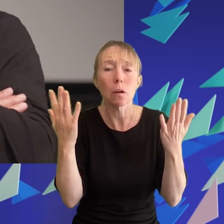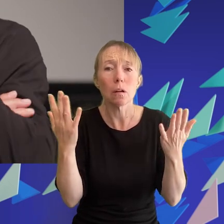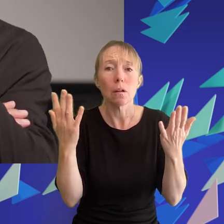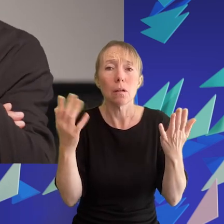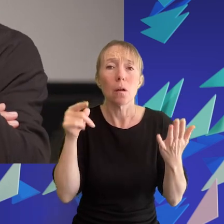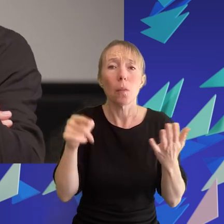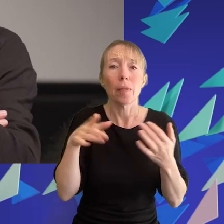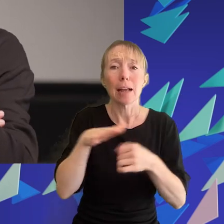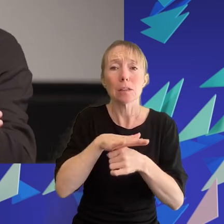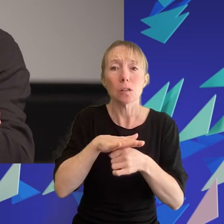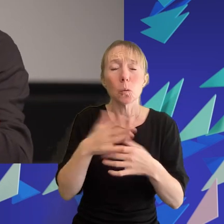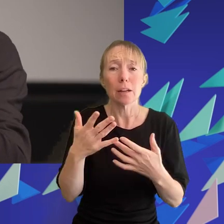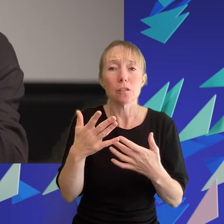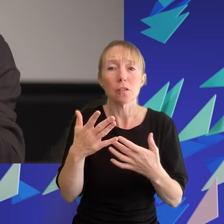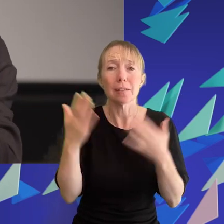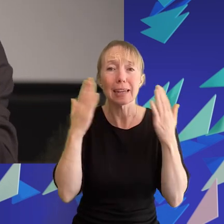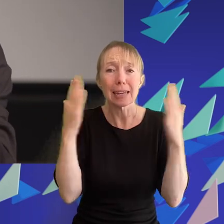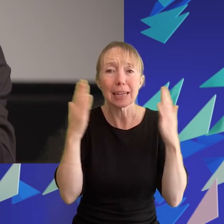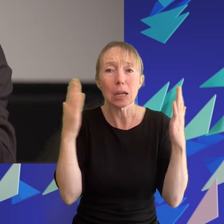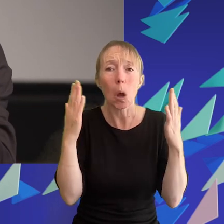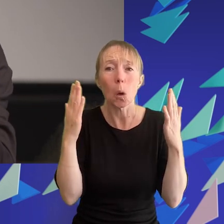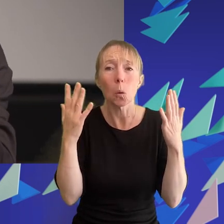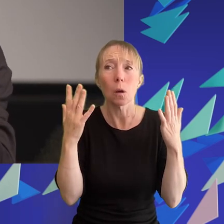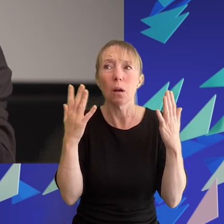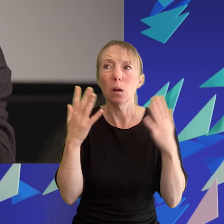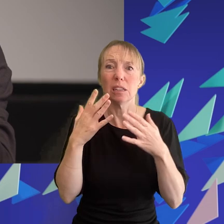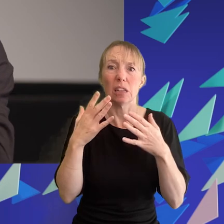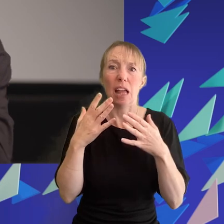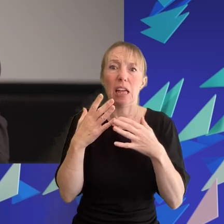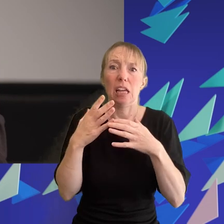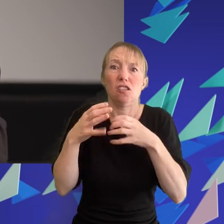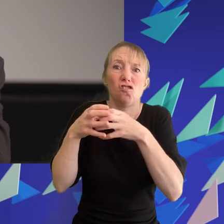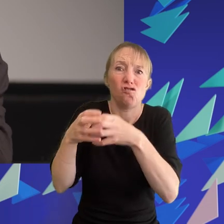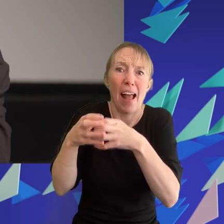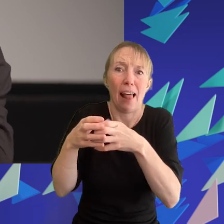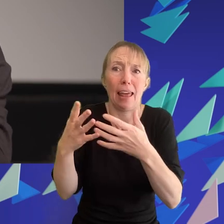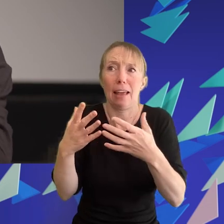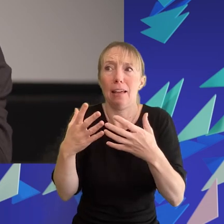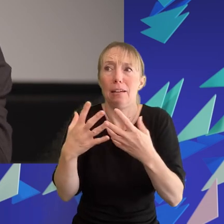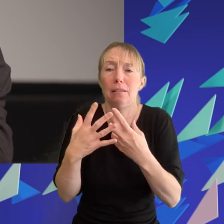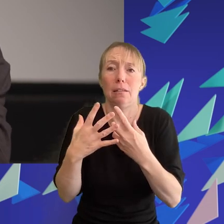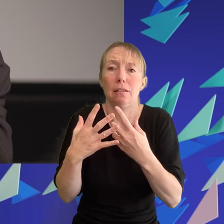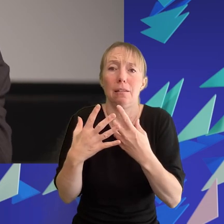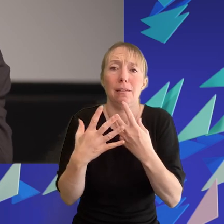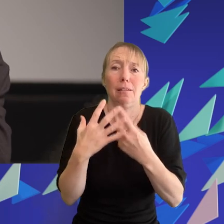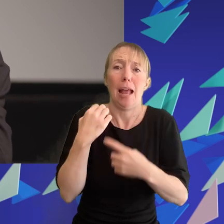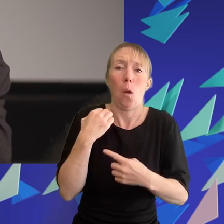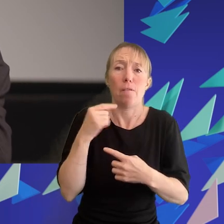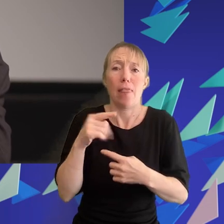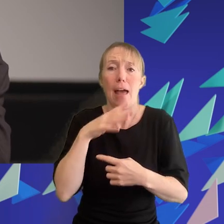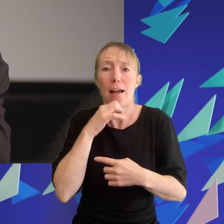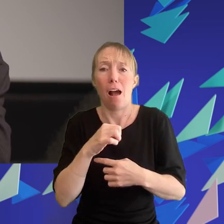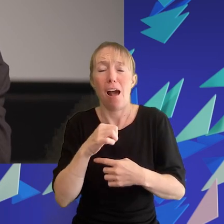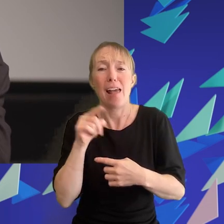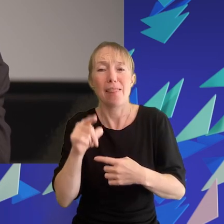this case, it was about that ego strangling this guy, and in a funny way. That's I think the change, the shift was